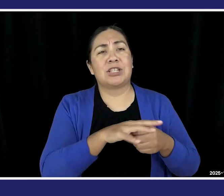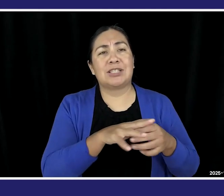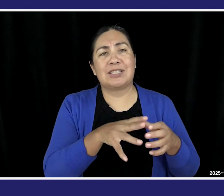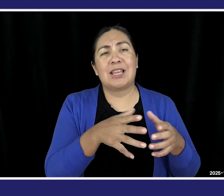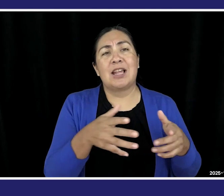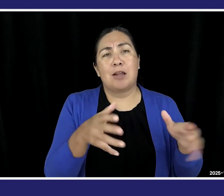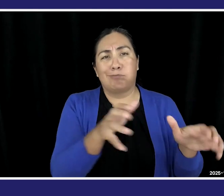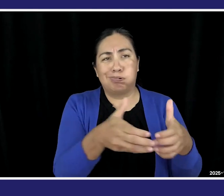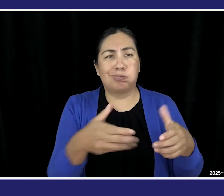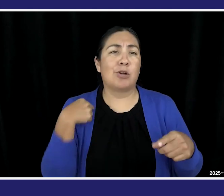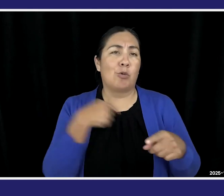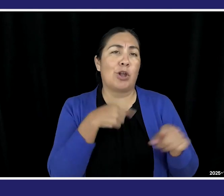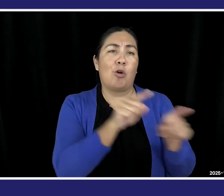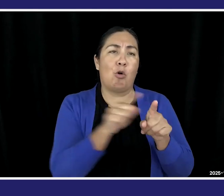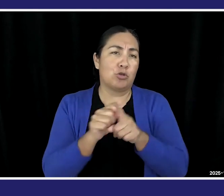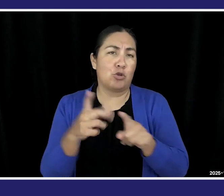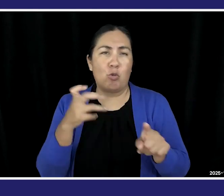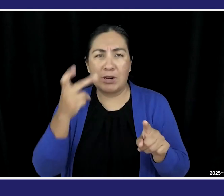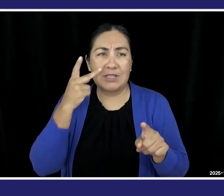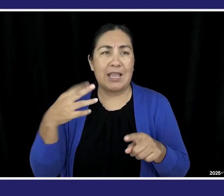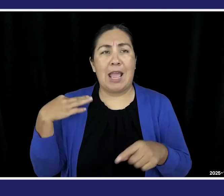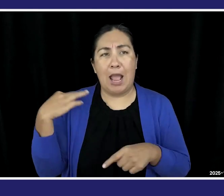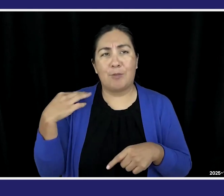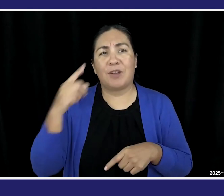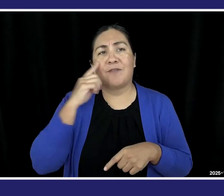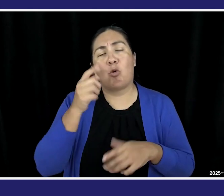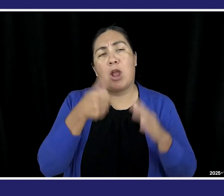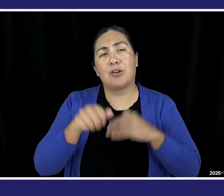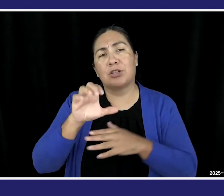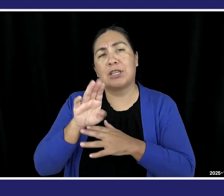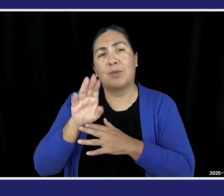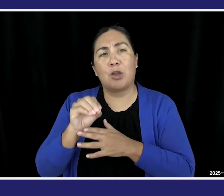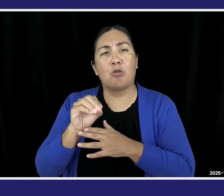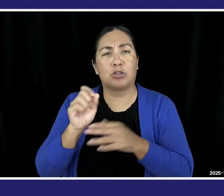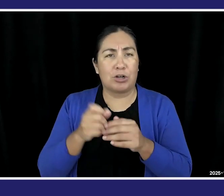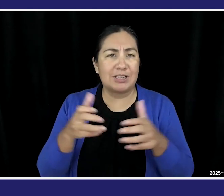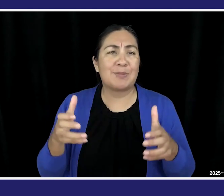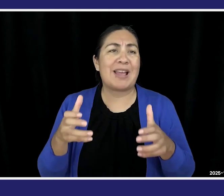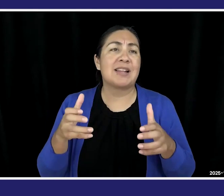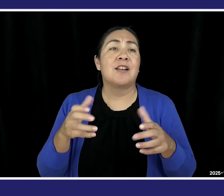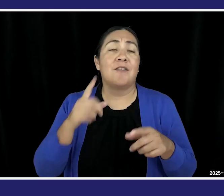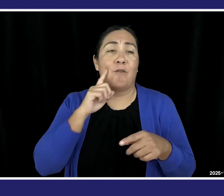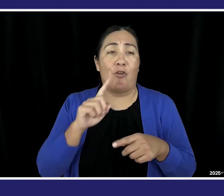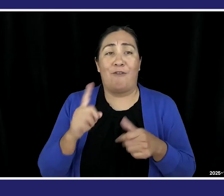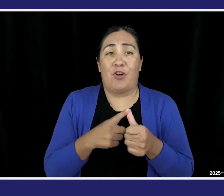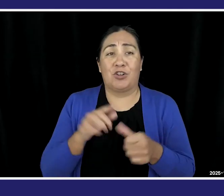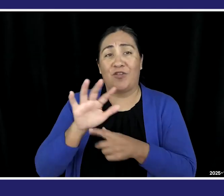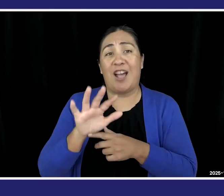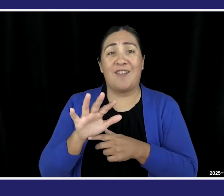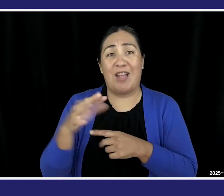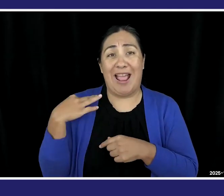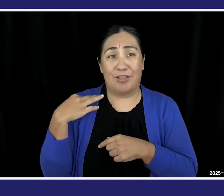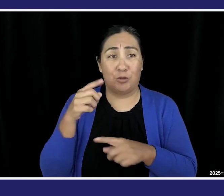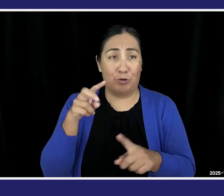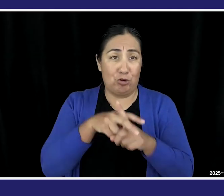CBOs expanded such that First Fives are eligible to apply. First Fives have the voter mandate to establish